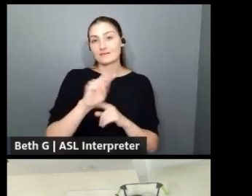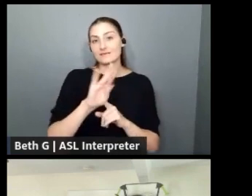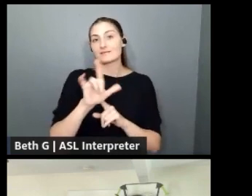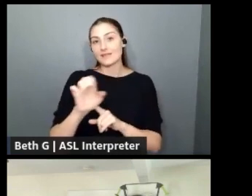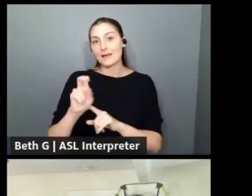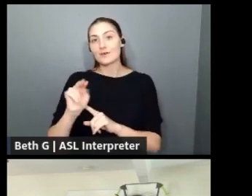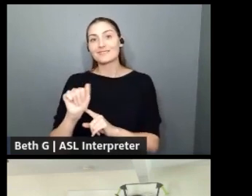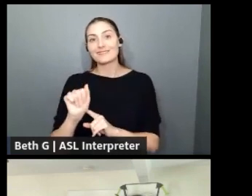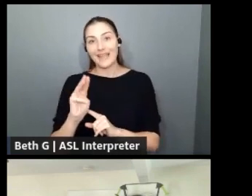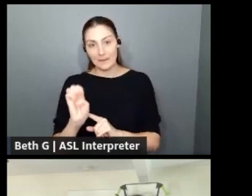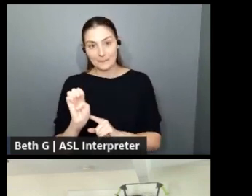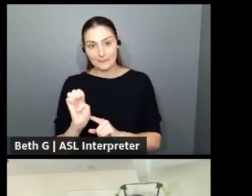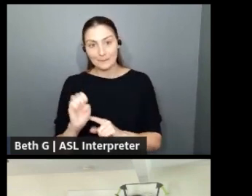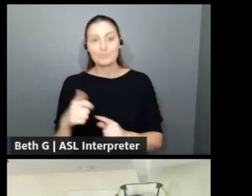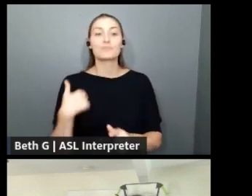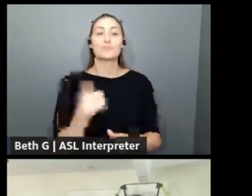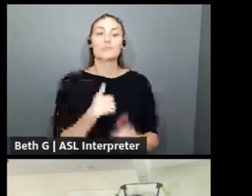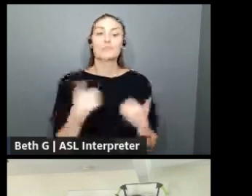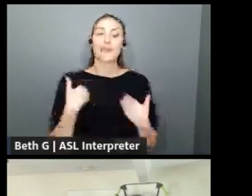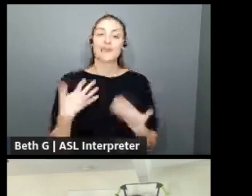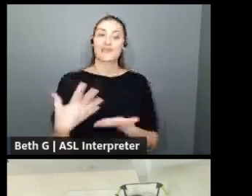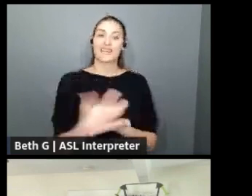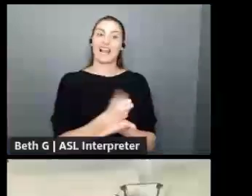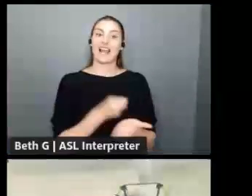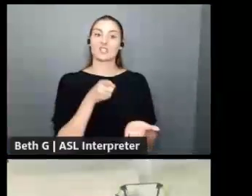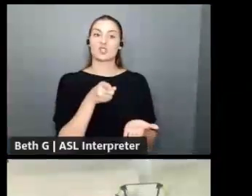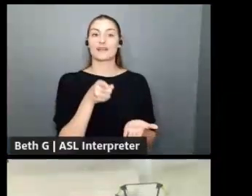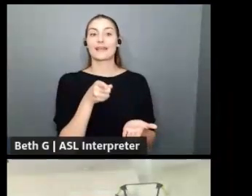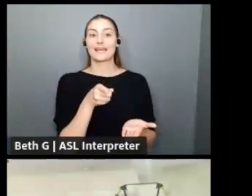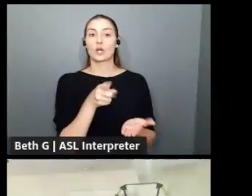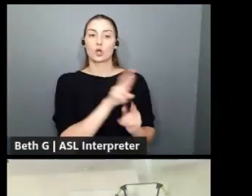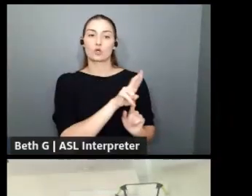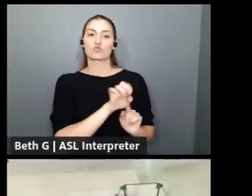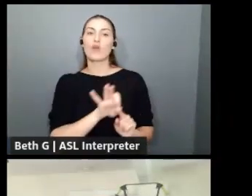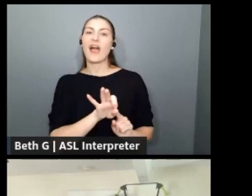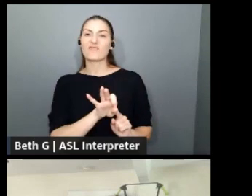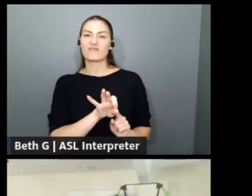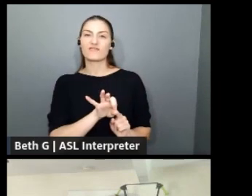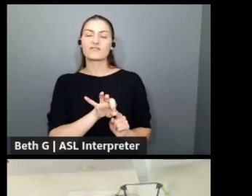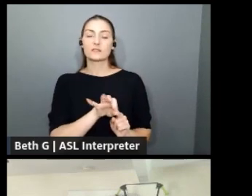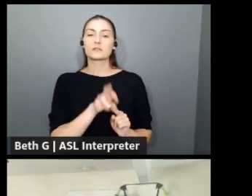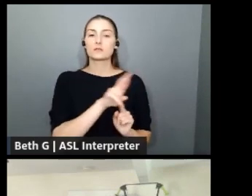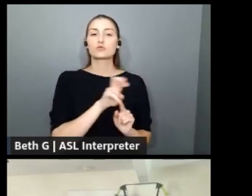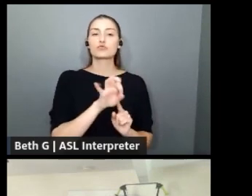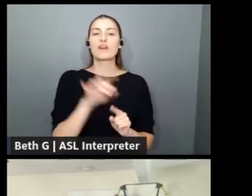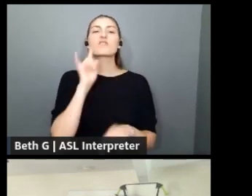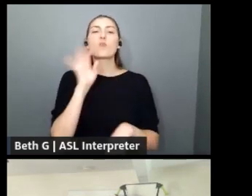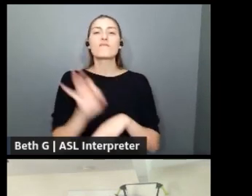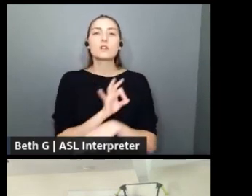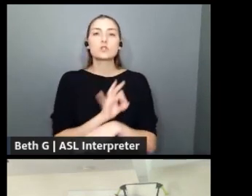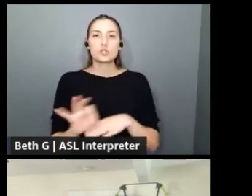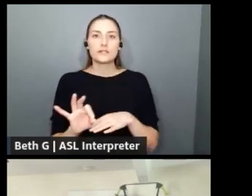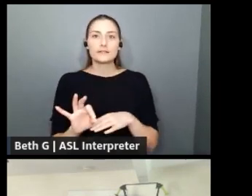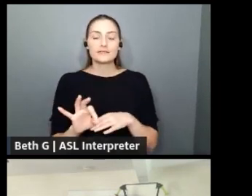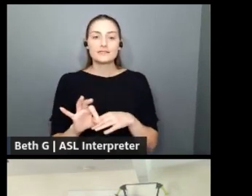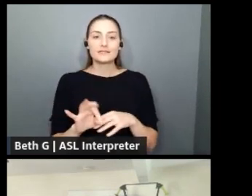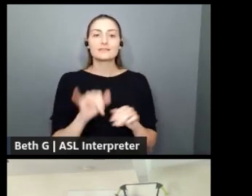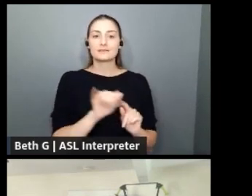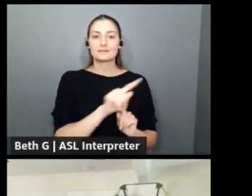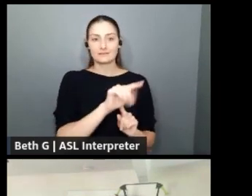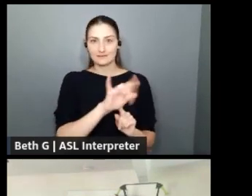we've defined the collection here by using the ref intrinsic function on the table list parameter